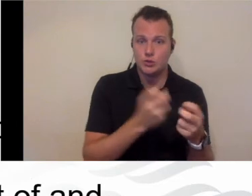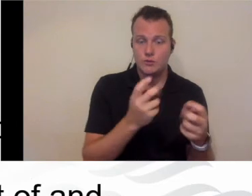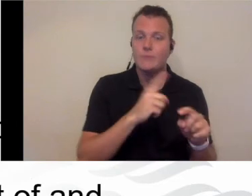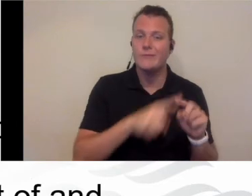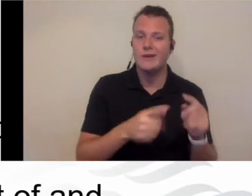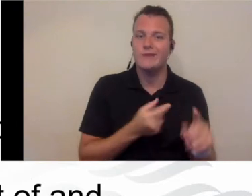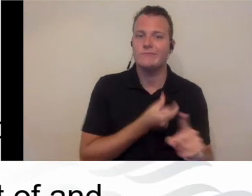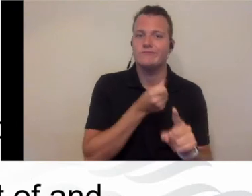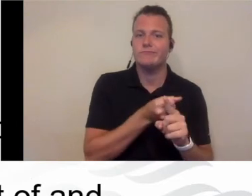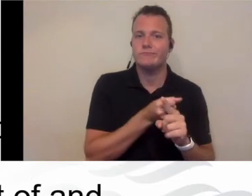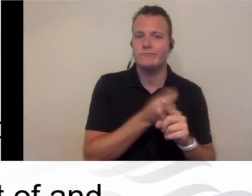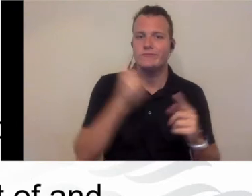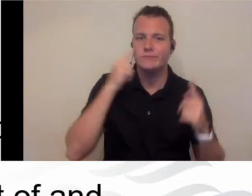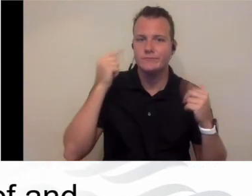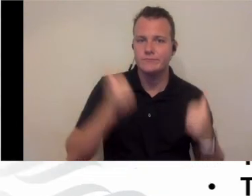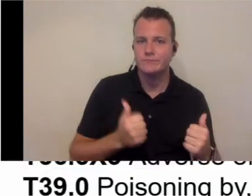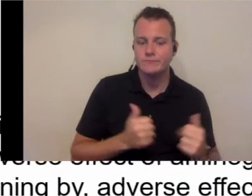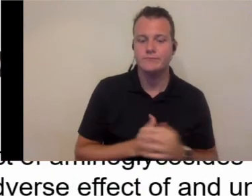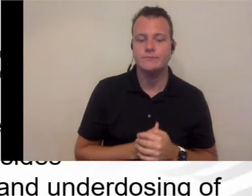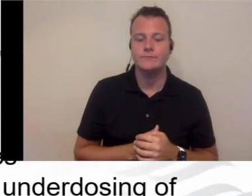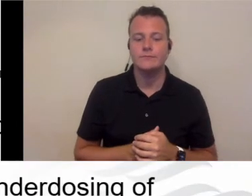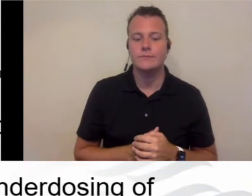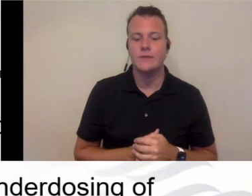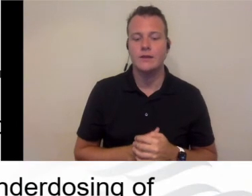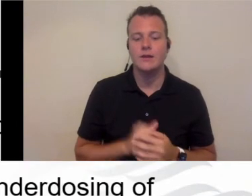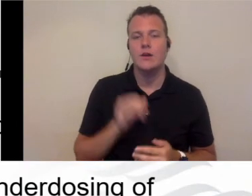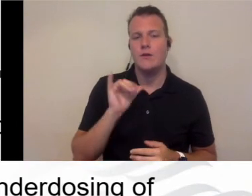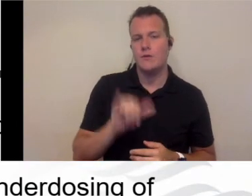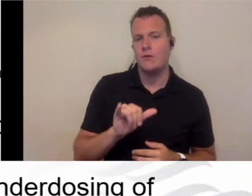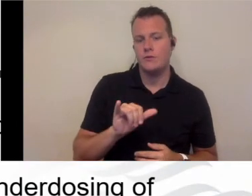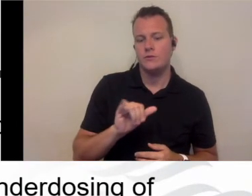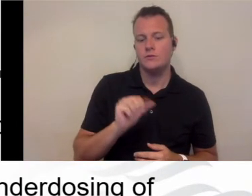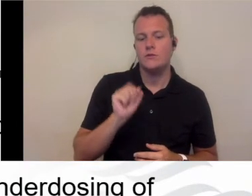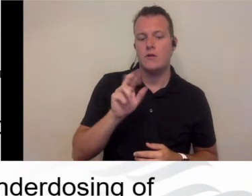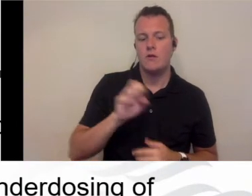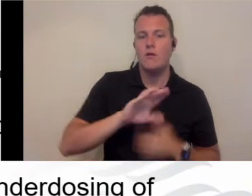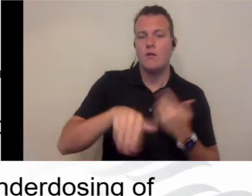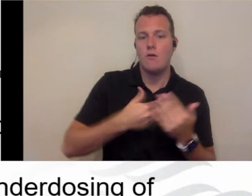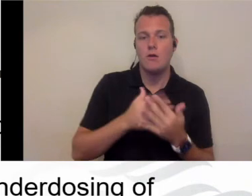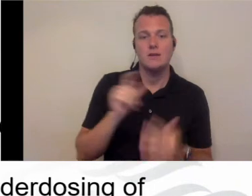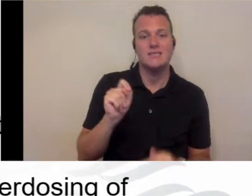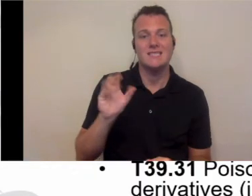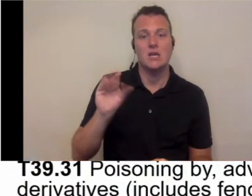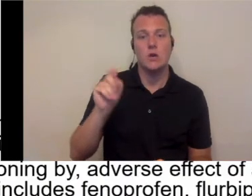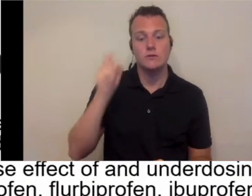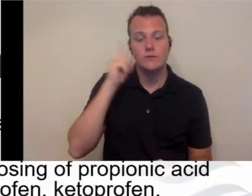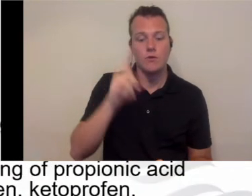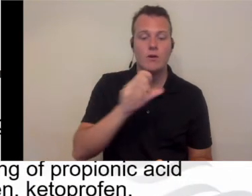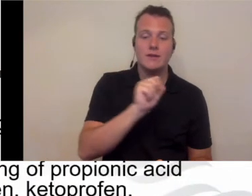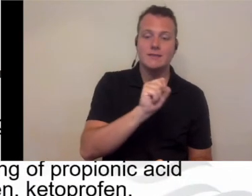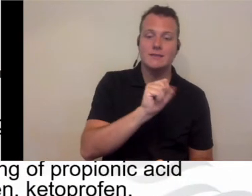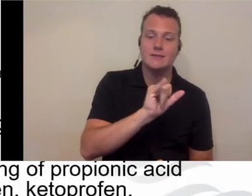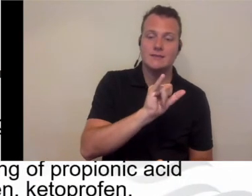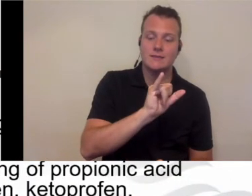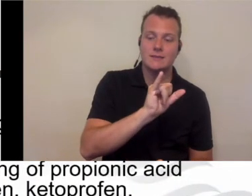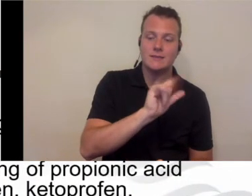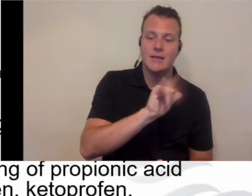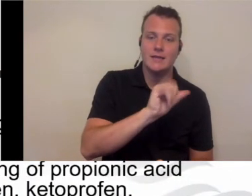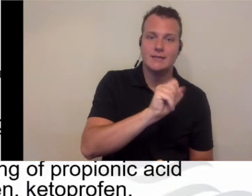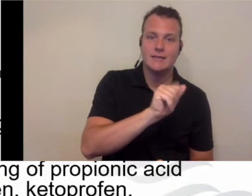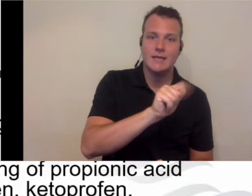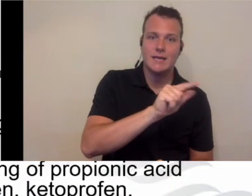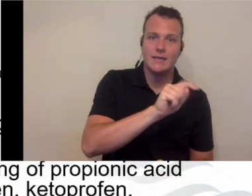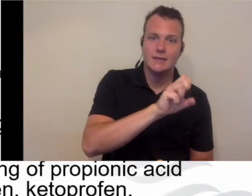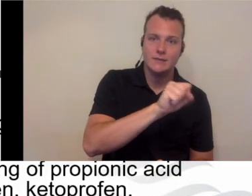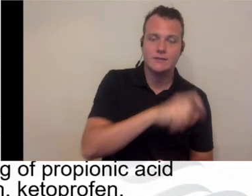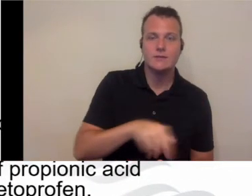it causes hearing loss as a side effect. So those are what all the T codes are, whether it's for salicylates or aminoglycosides,